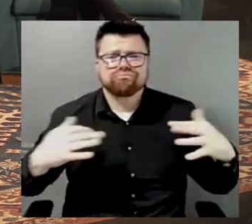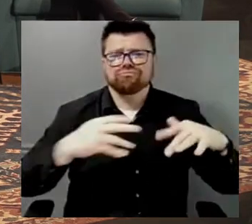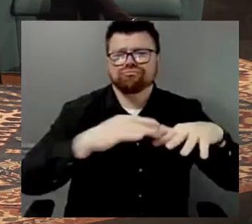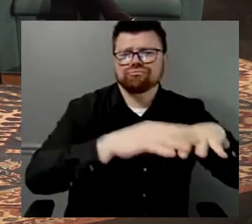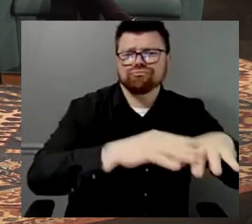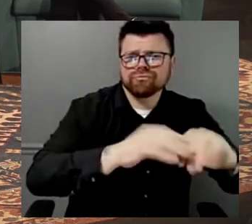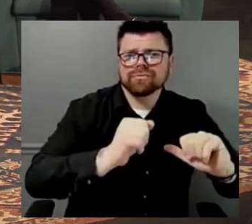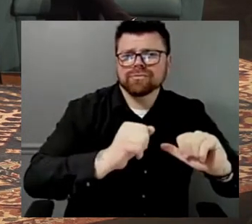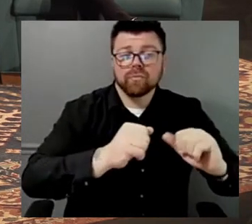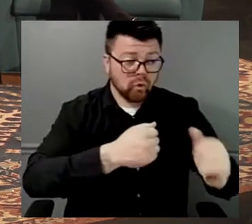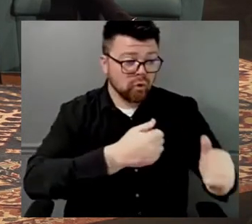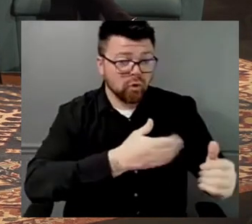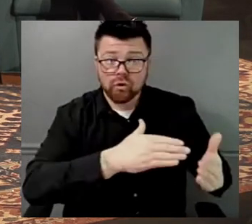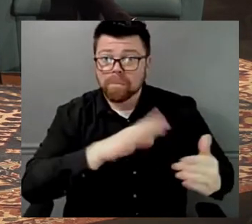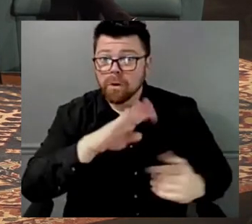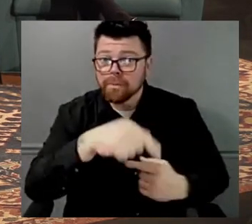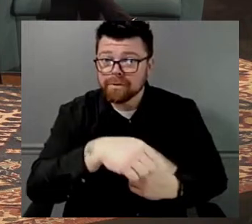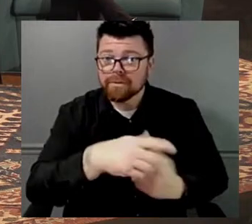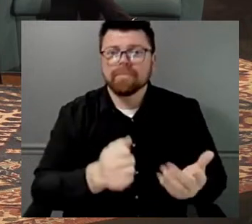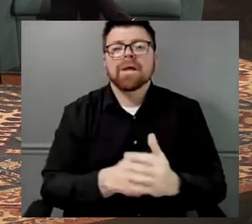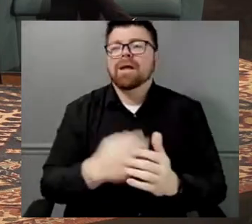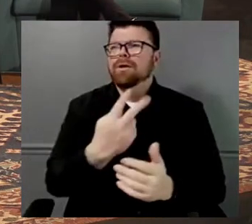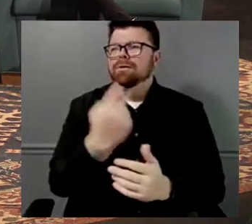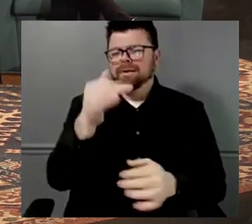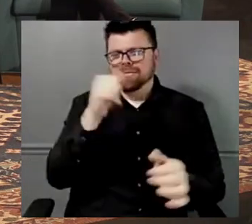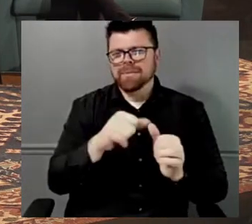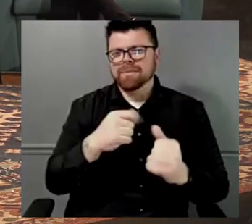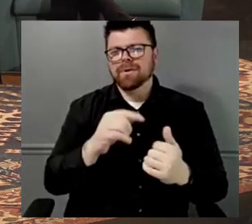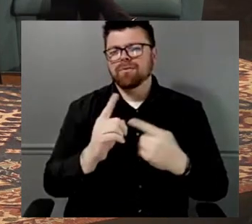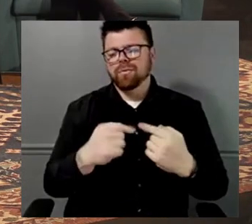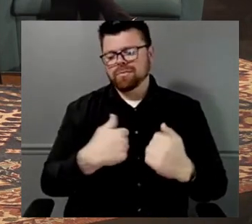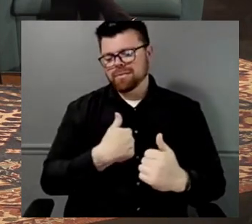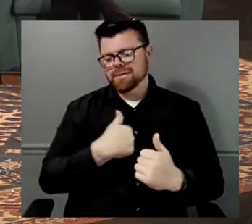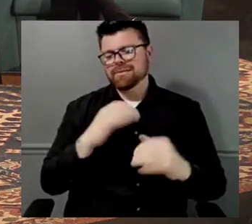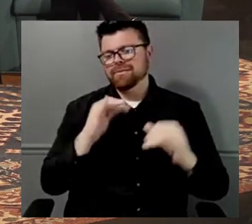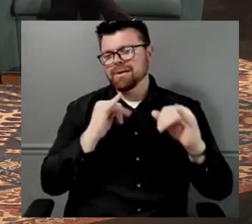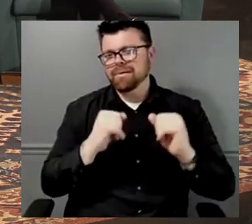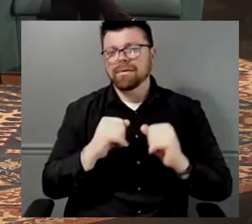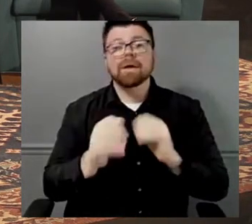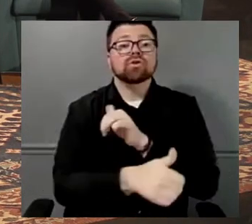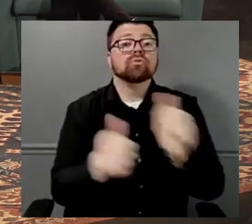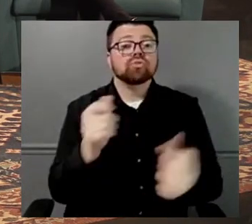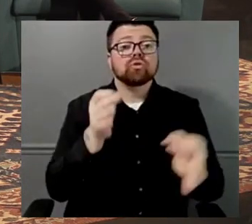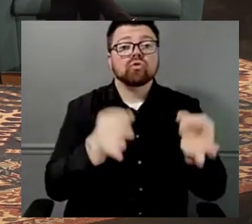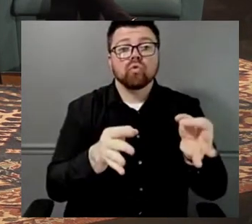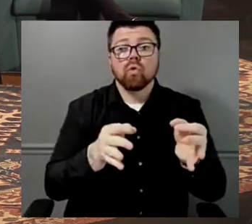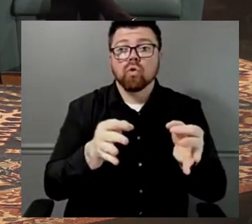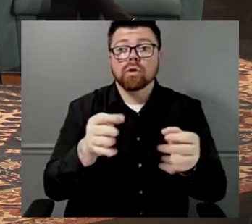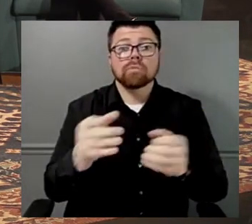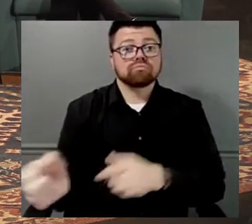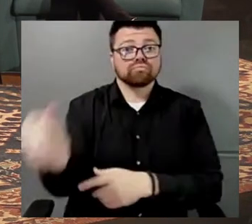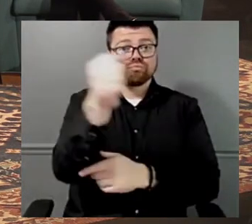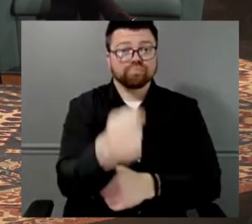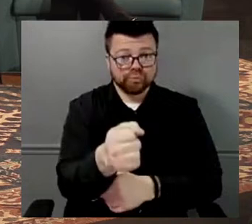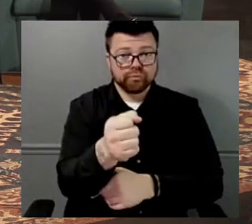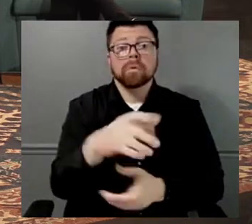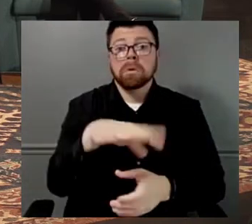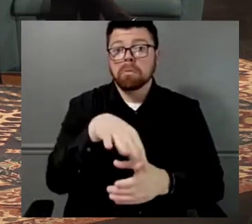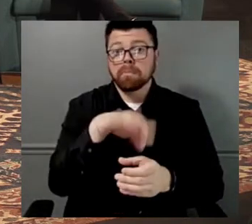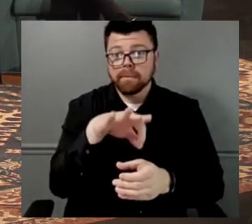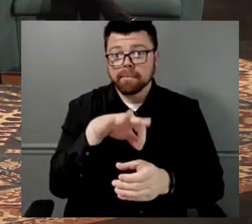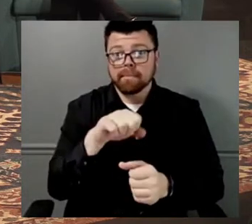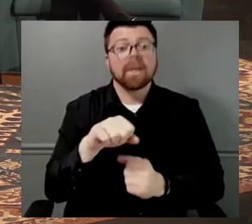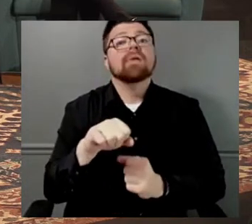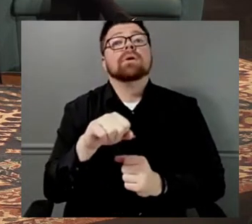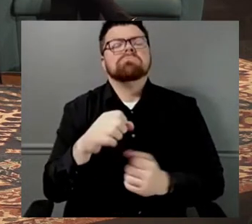my Supreme Court nomination that I met with many, many senators. And I